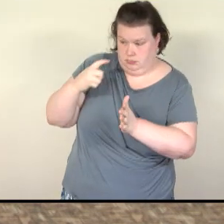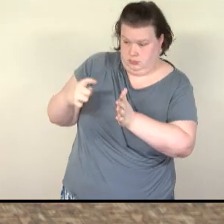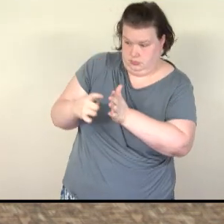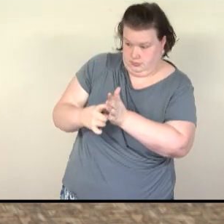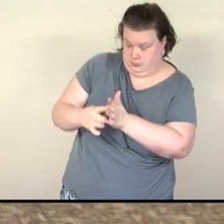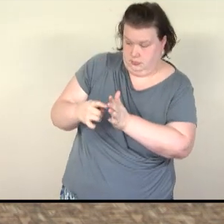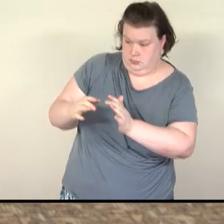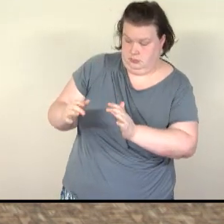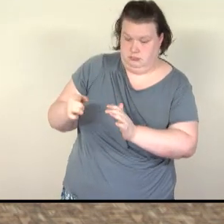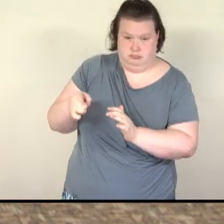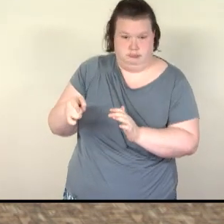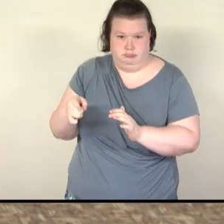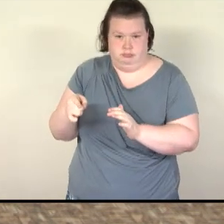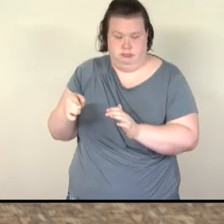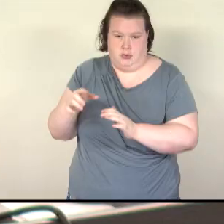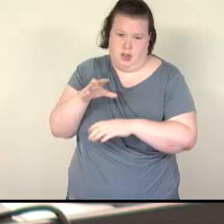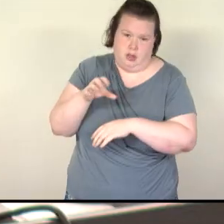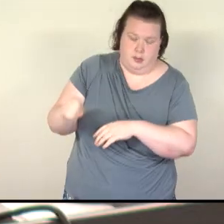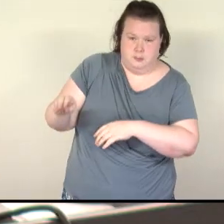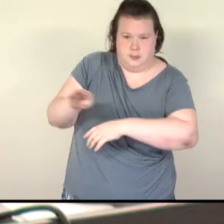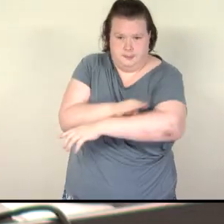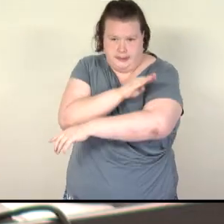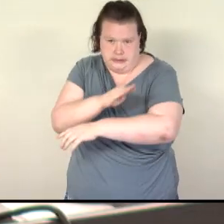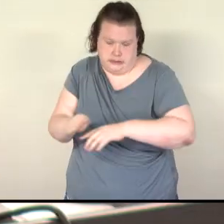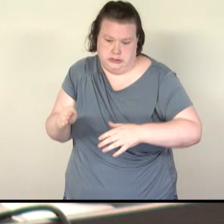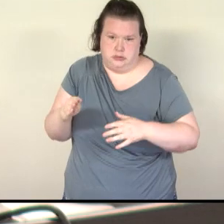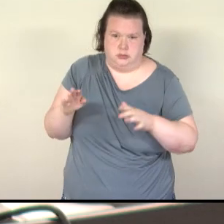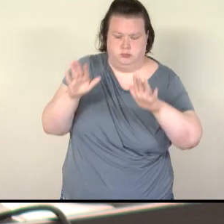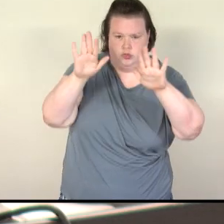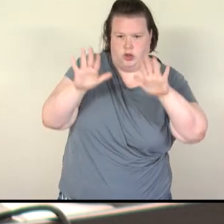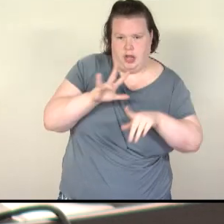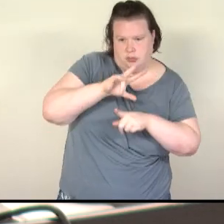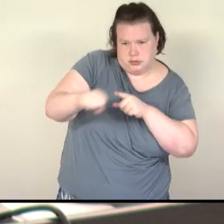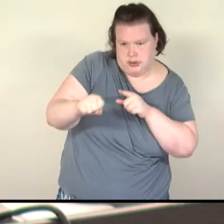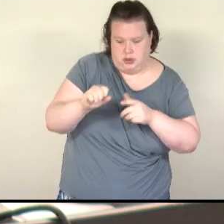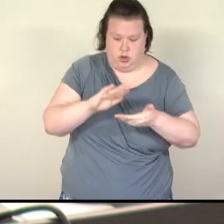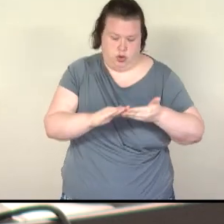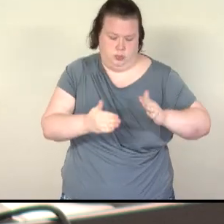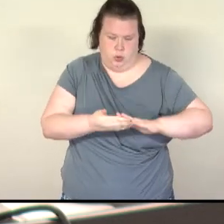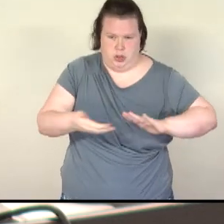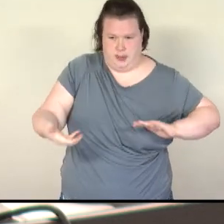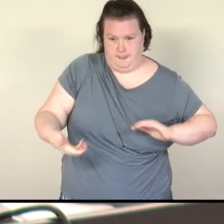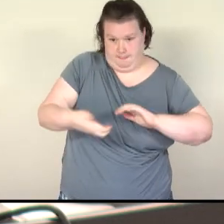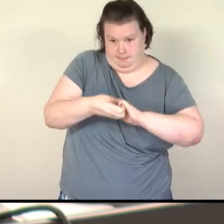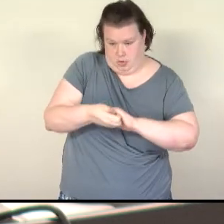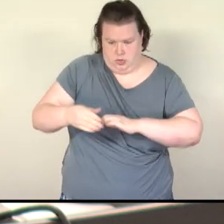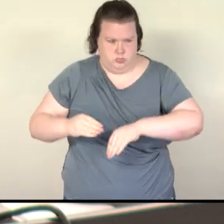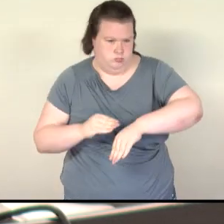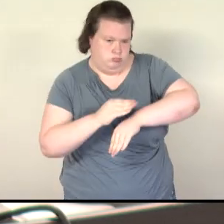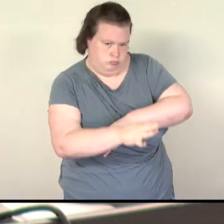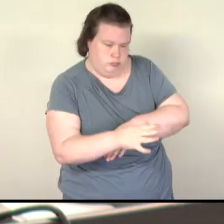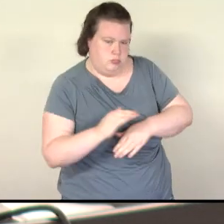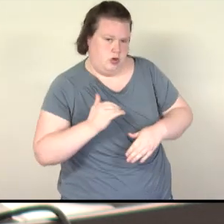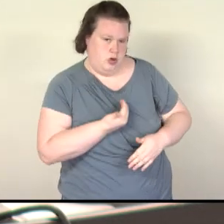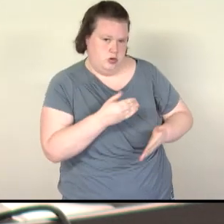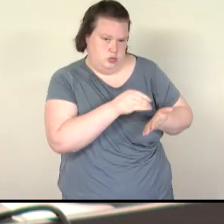difference for students with the Waco ISD Award for Outstanding Community Partners. This recognition celebrates the theme